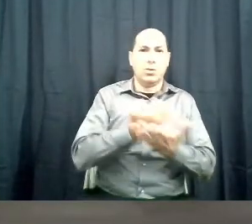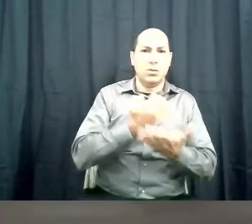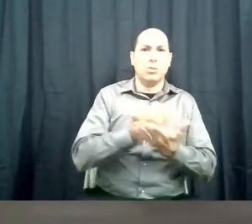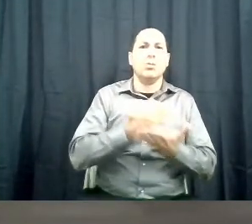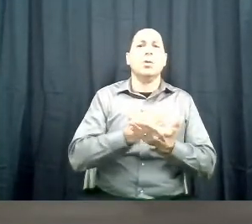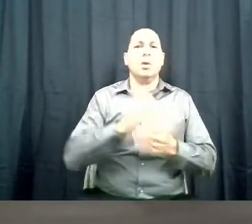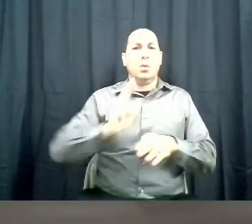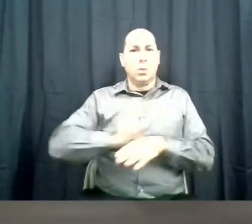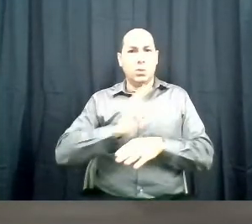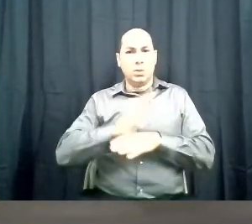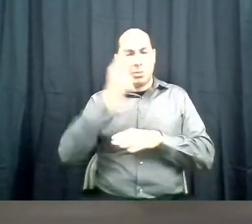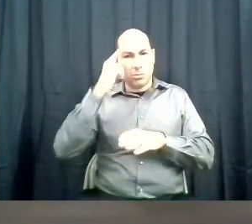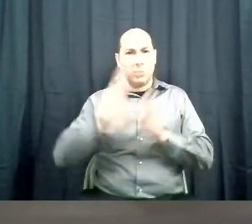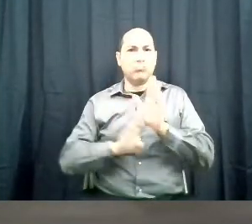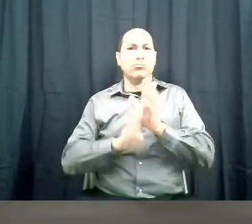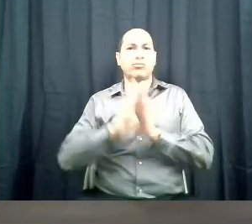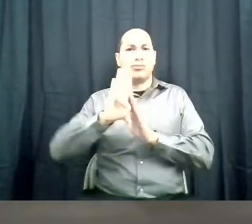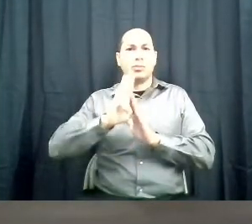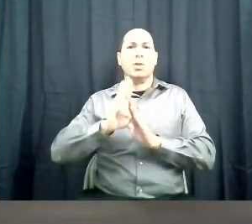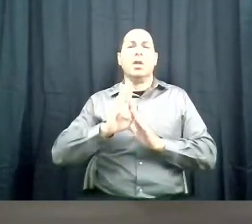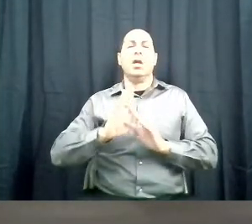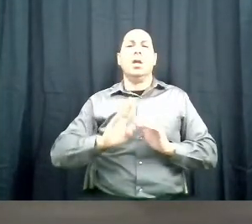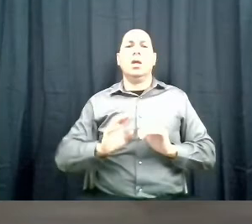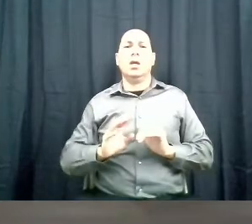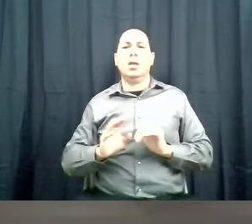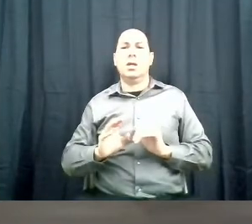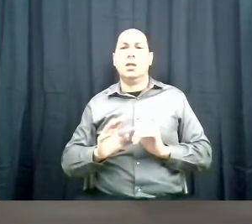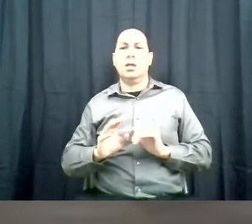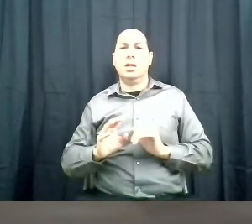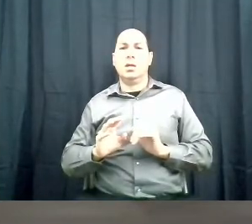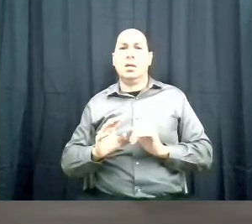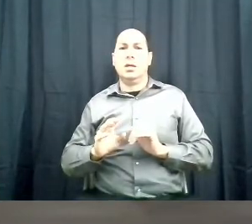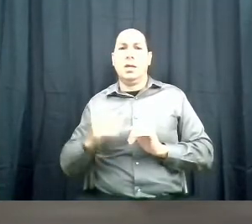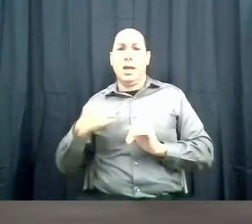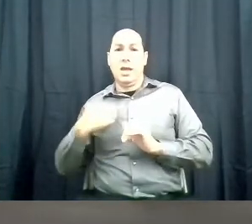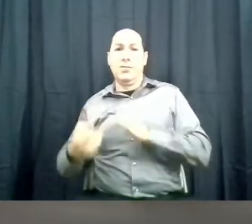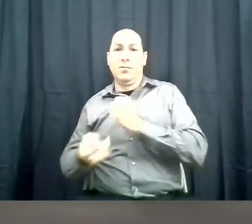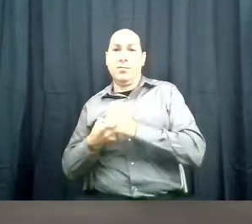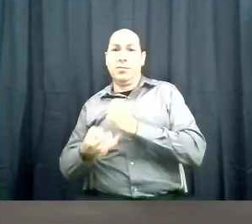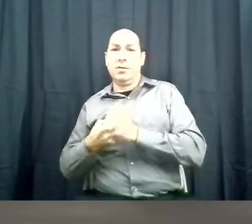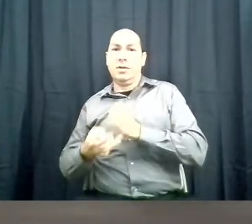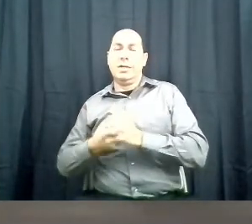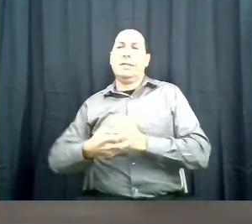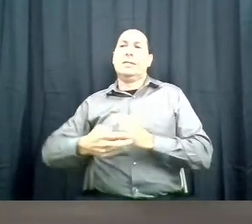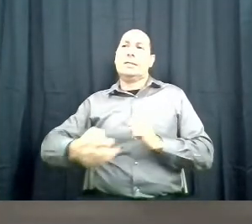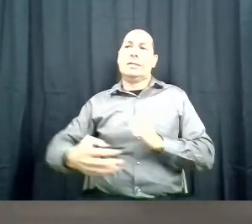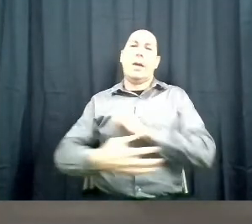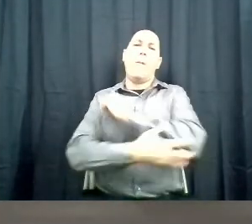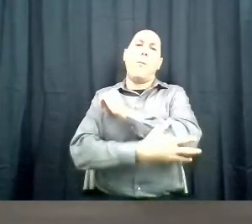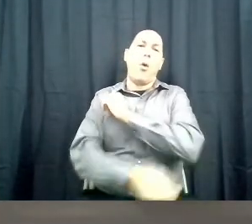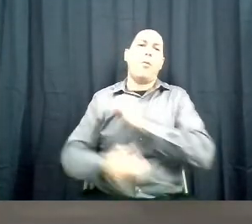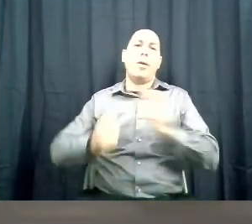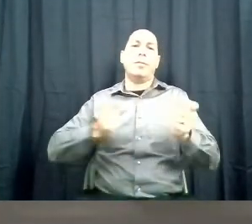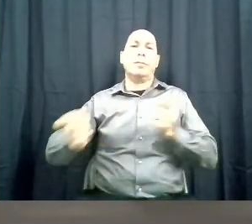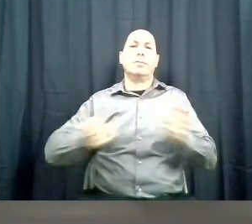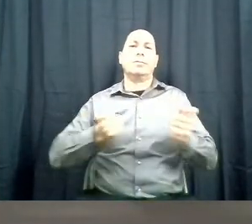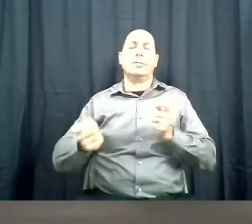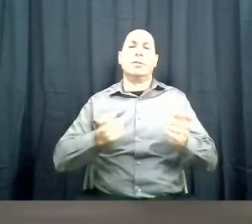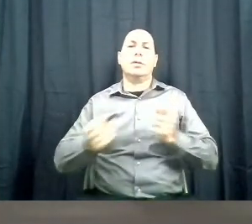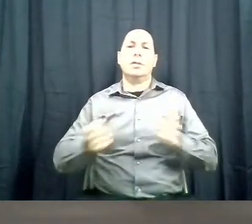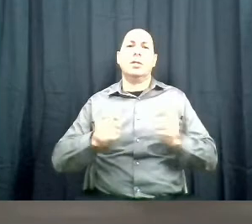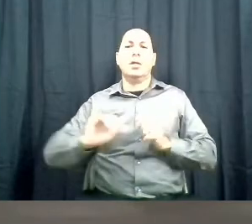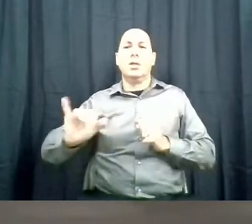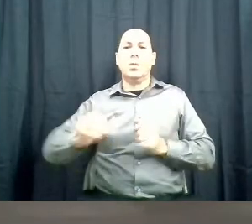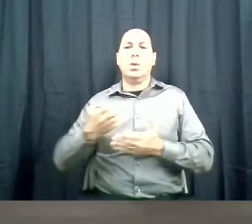island. The inventory, however, has been run down as a result of poor management, lack of capital planning. The economic development efforts in the search